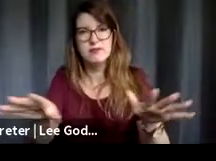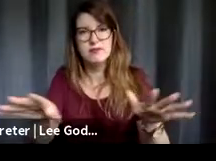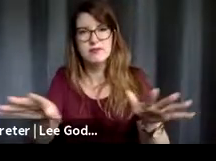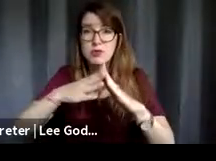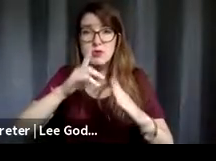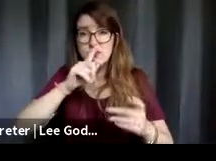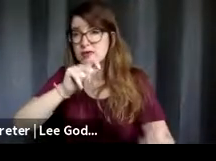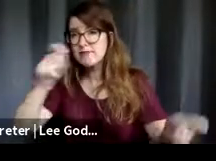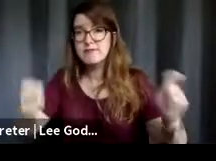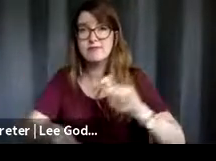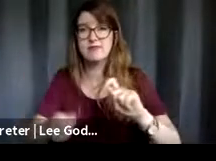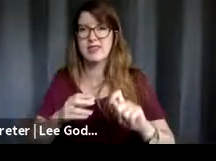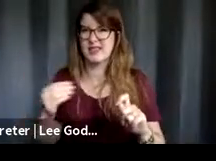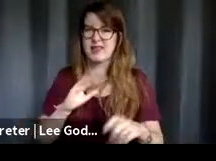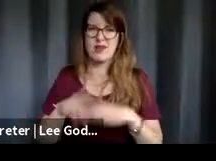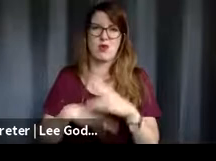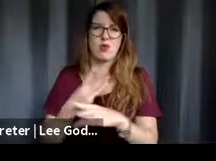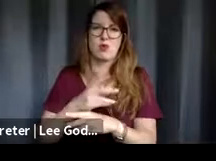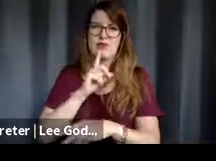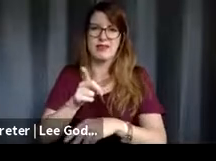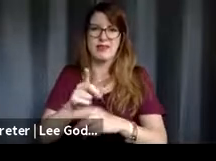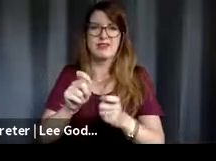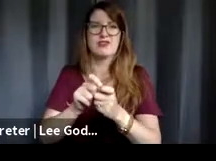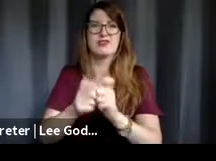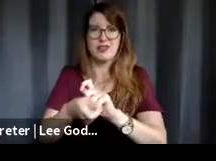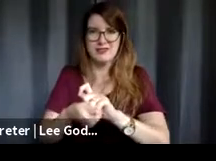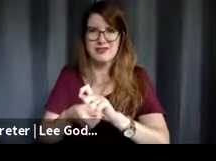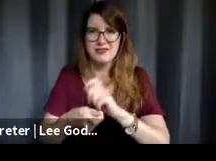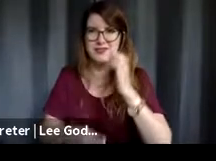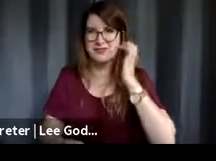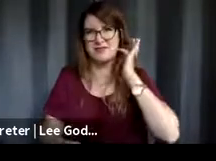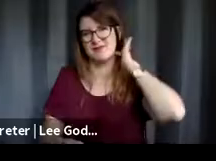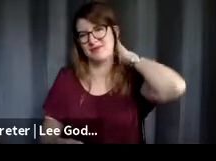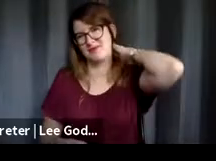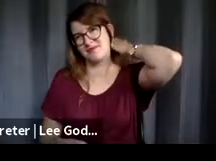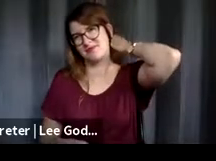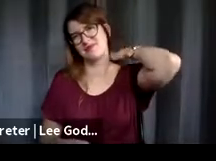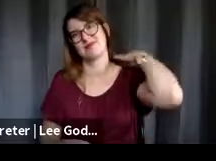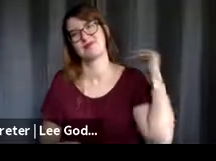are transformed, and our world is changed.